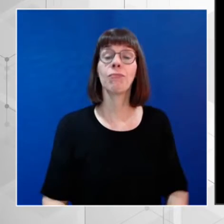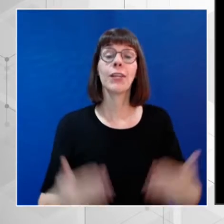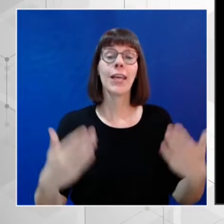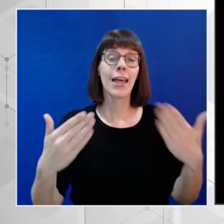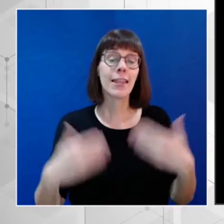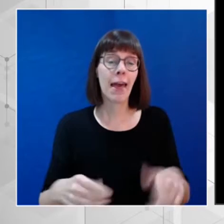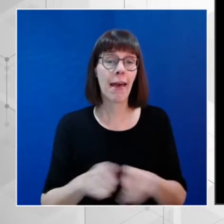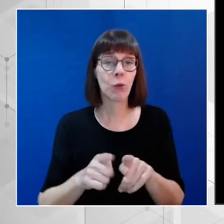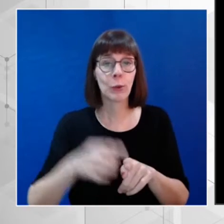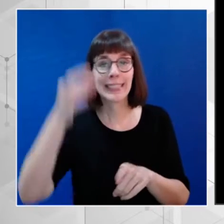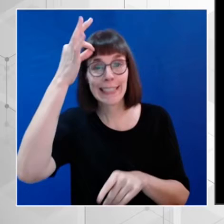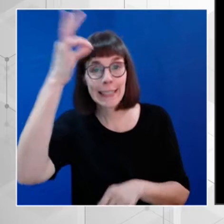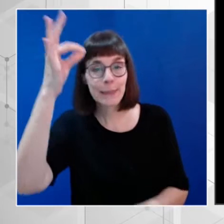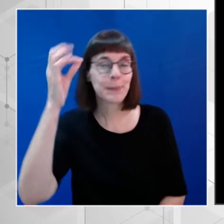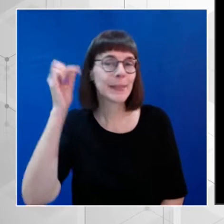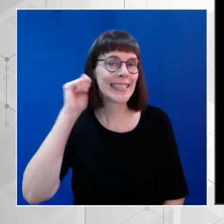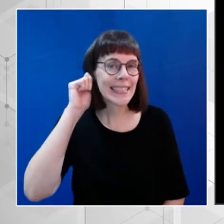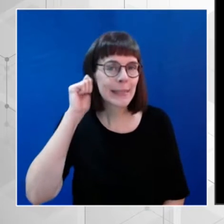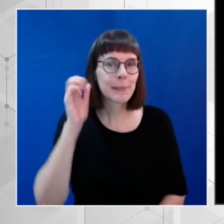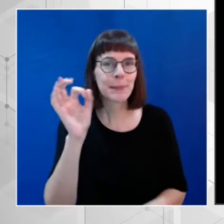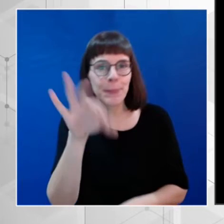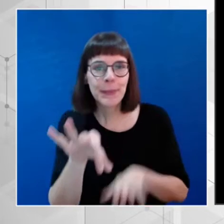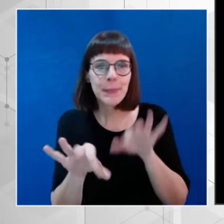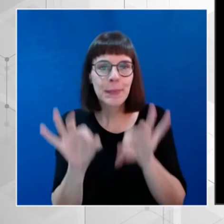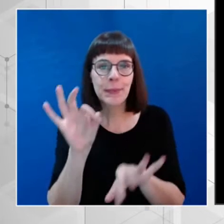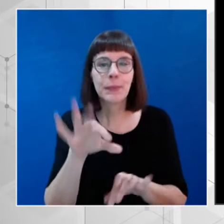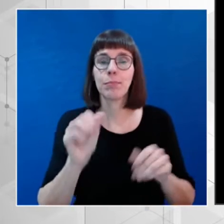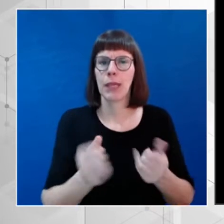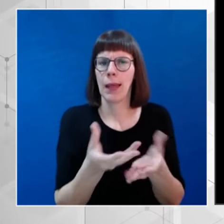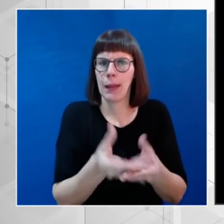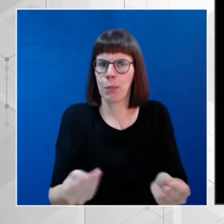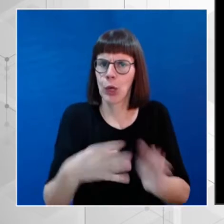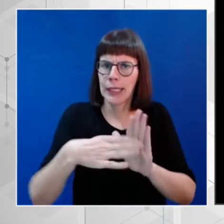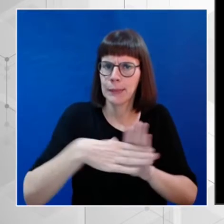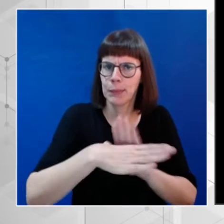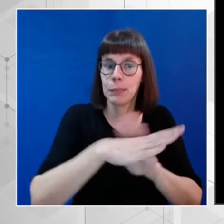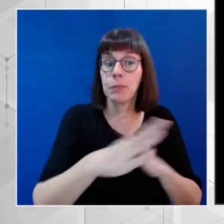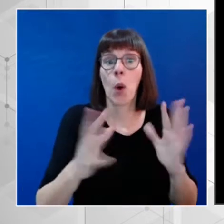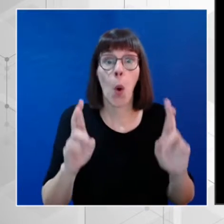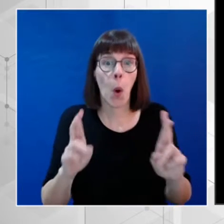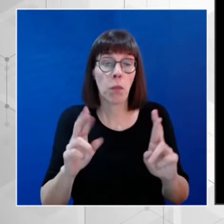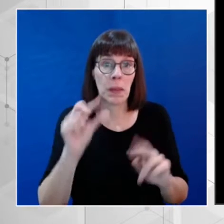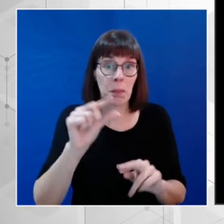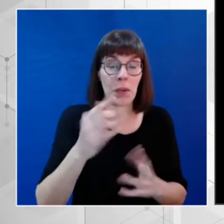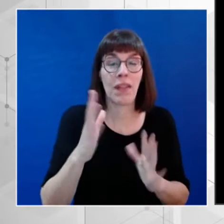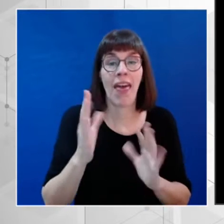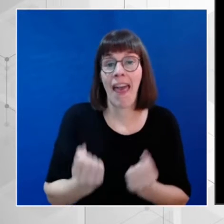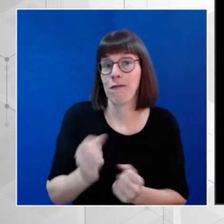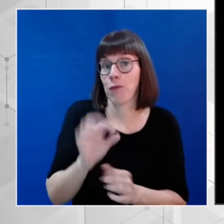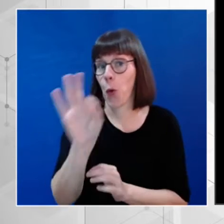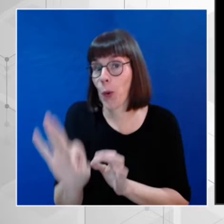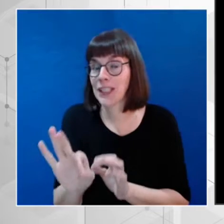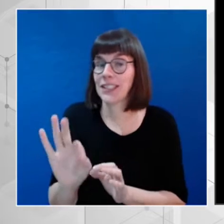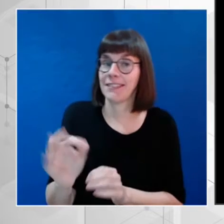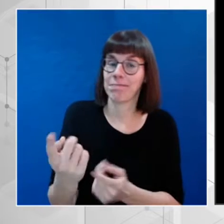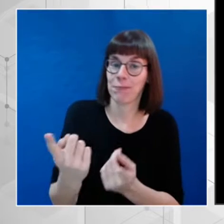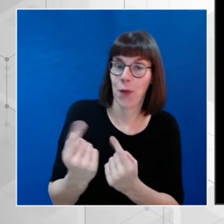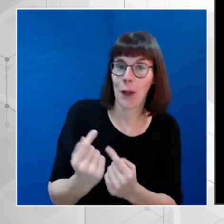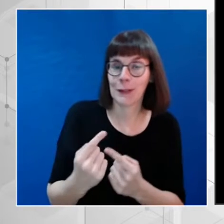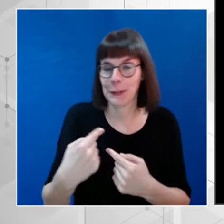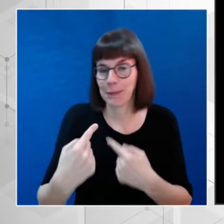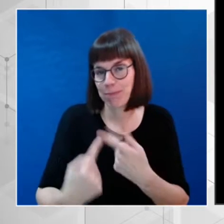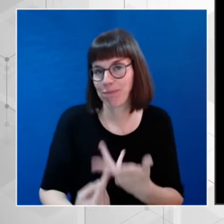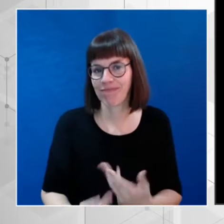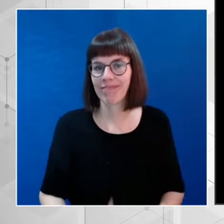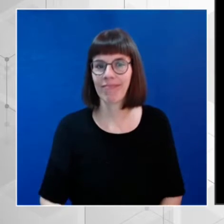to improve your products, and hopefully we will still have time left for Q&A. So let's go. Now,